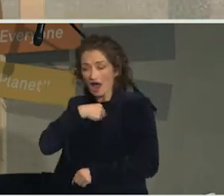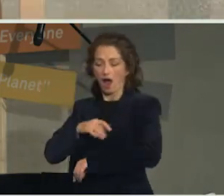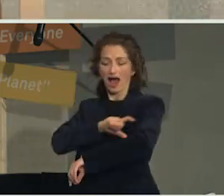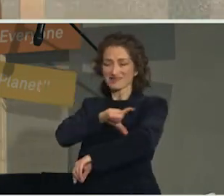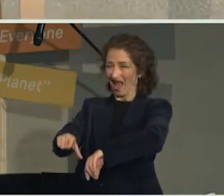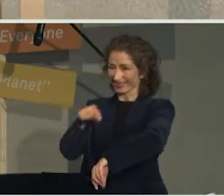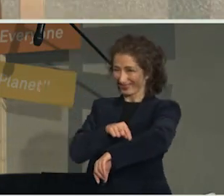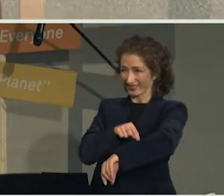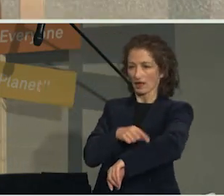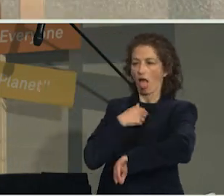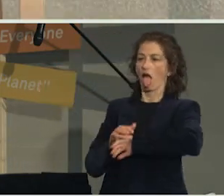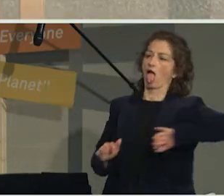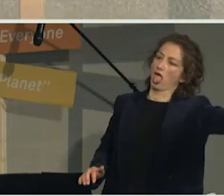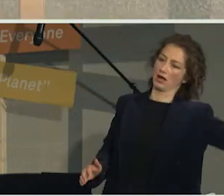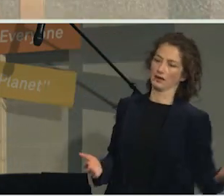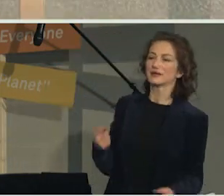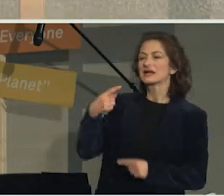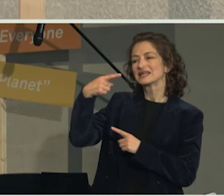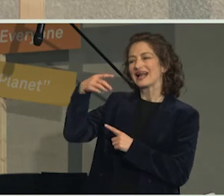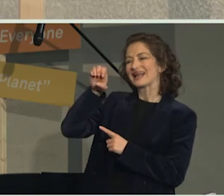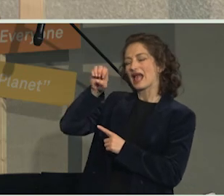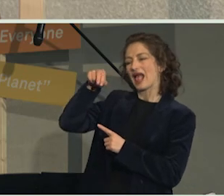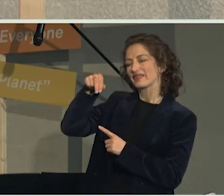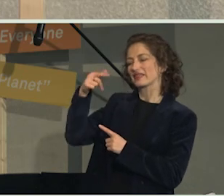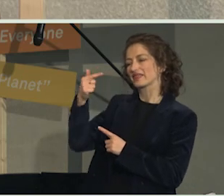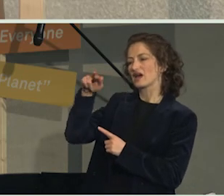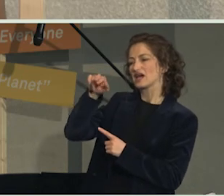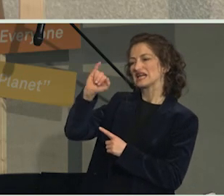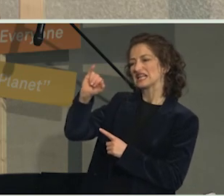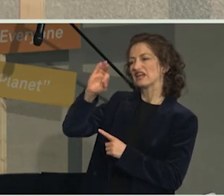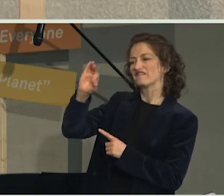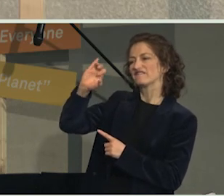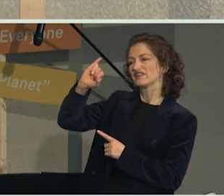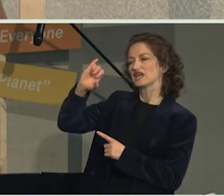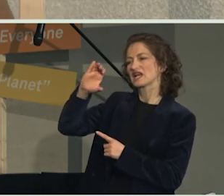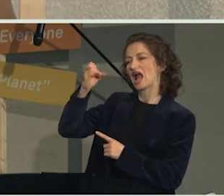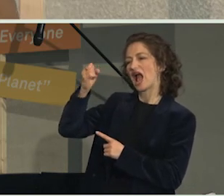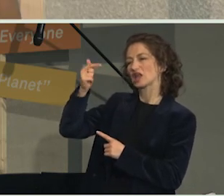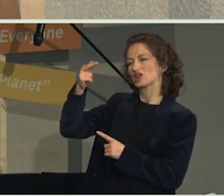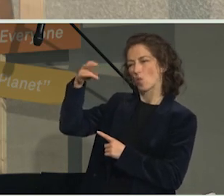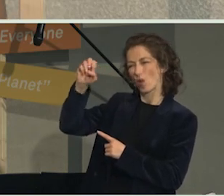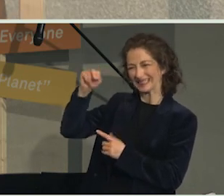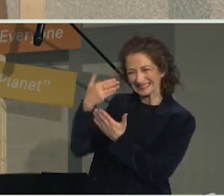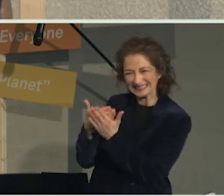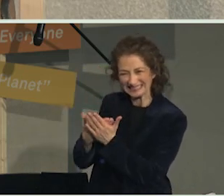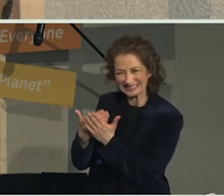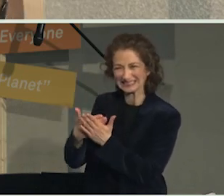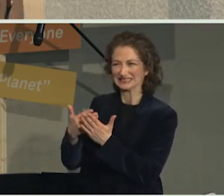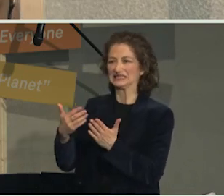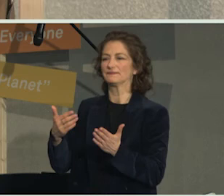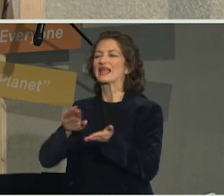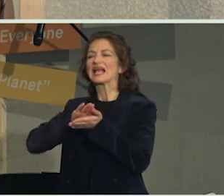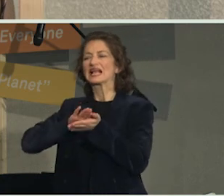So for a long time, my opinion was I just write my stuff and